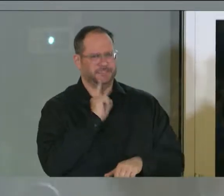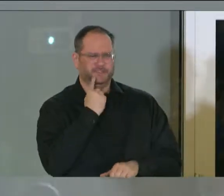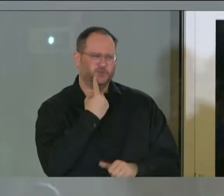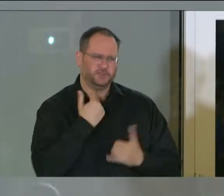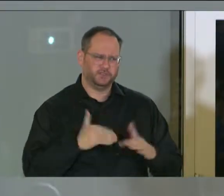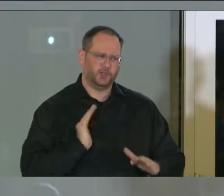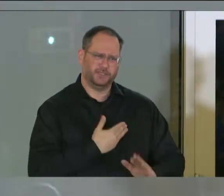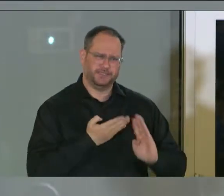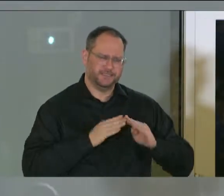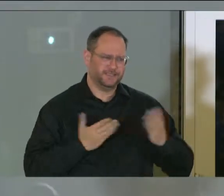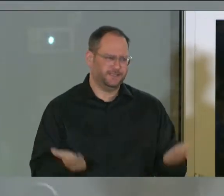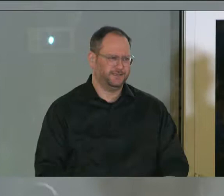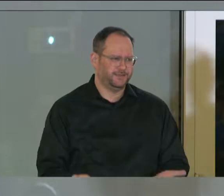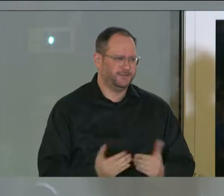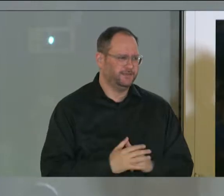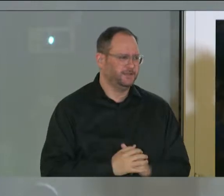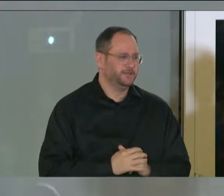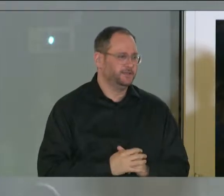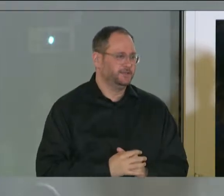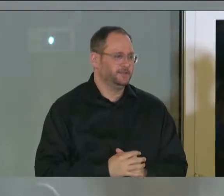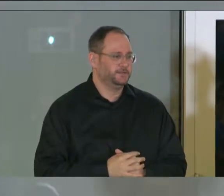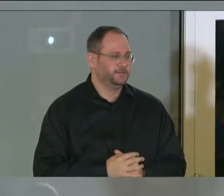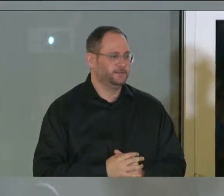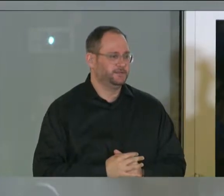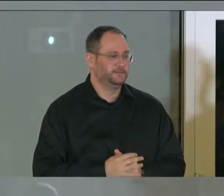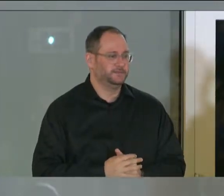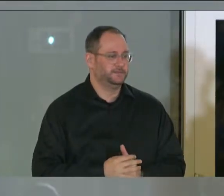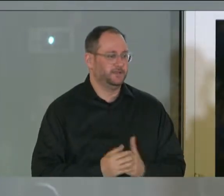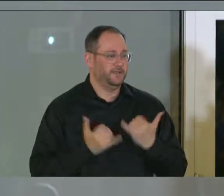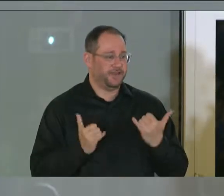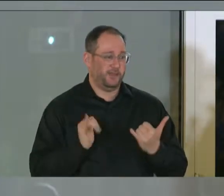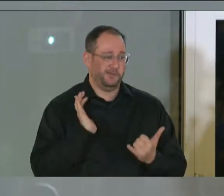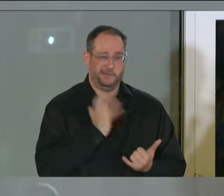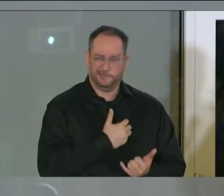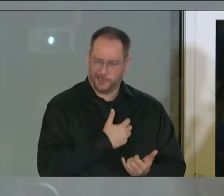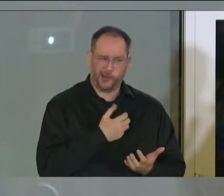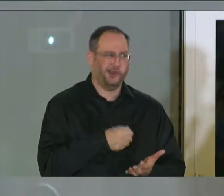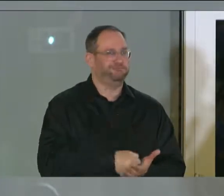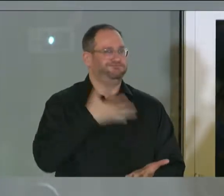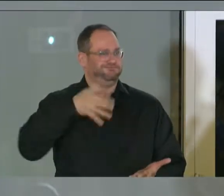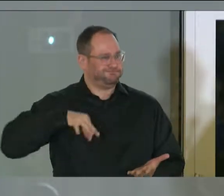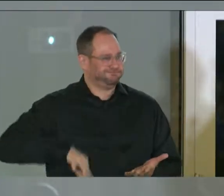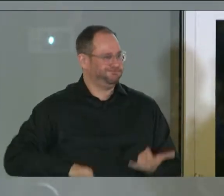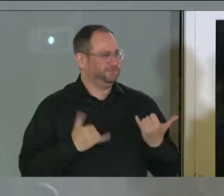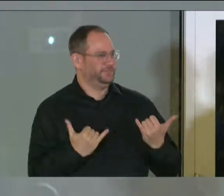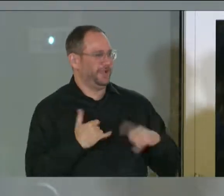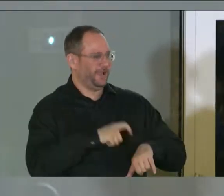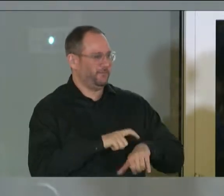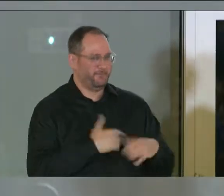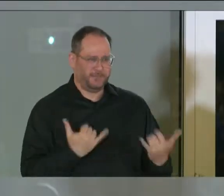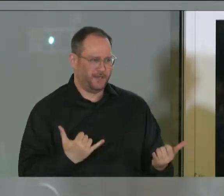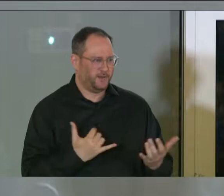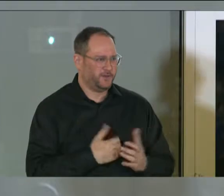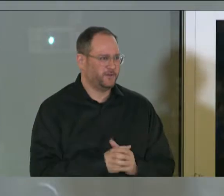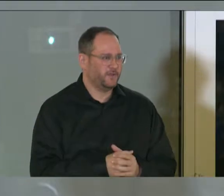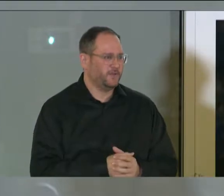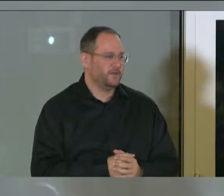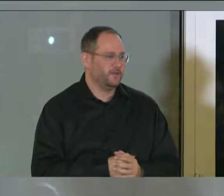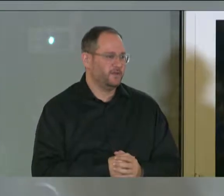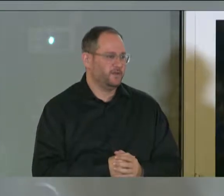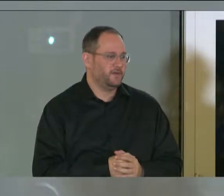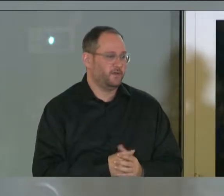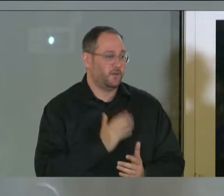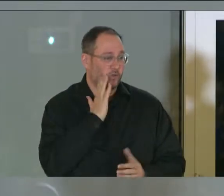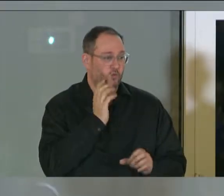are among our most prosperous times. And our growth and prosperity has also created a lot of